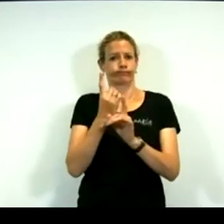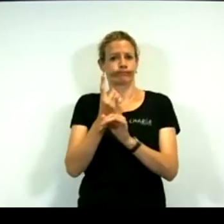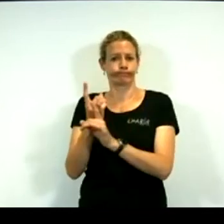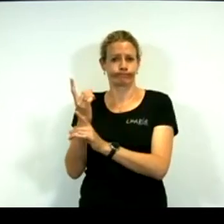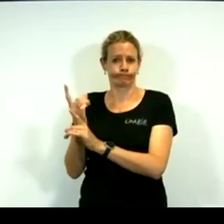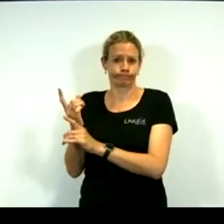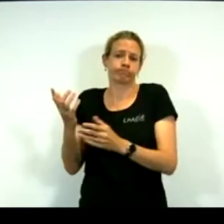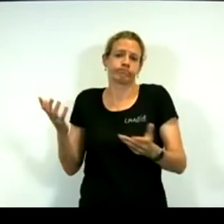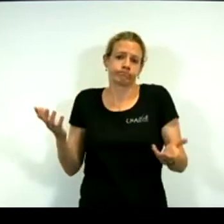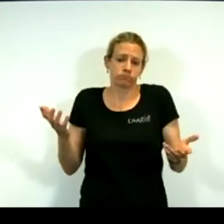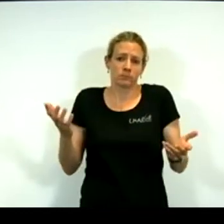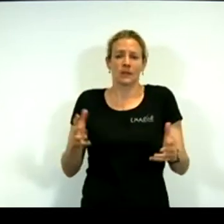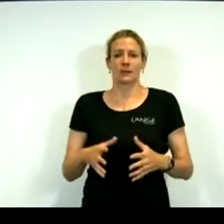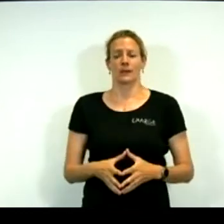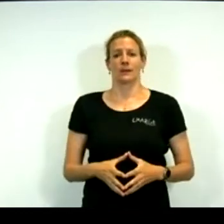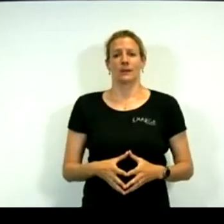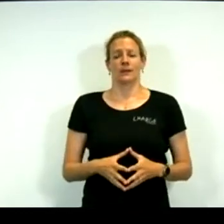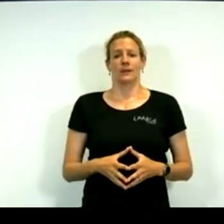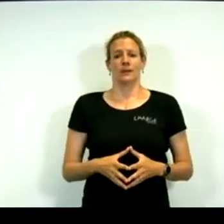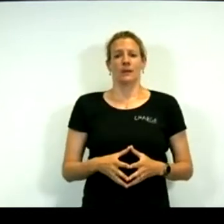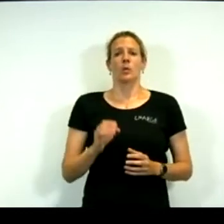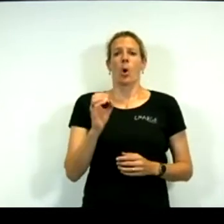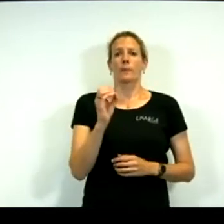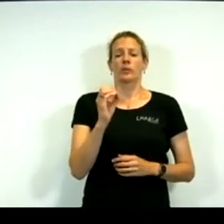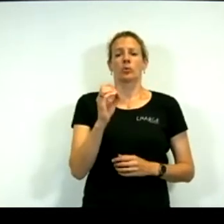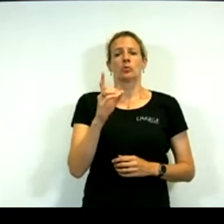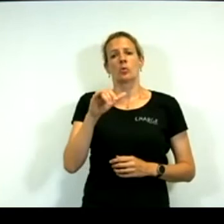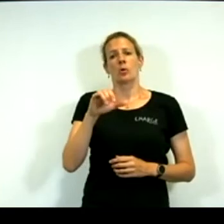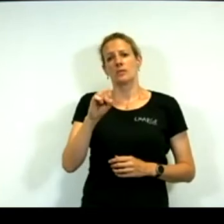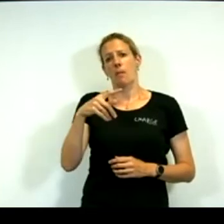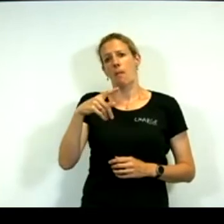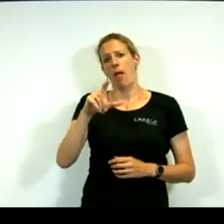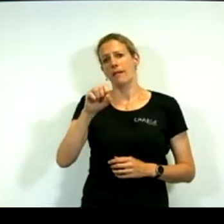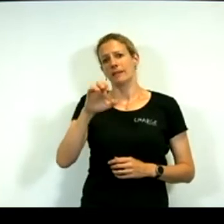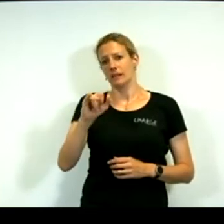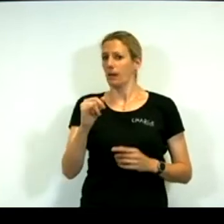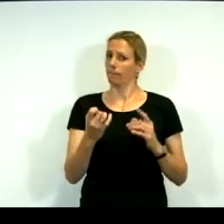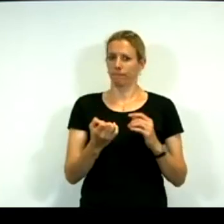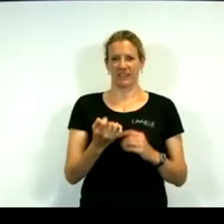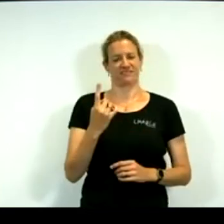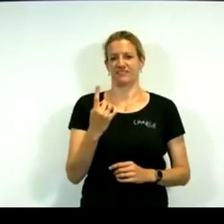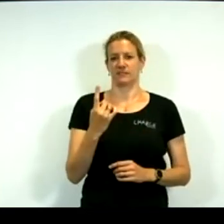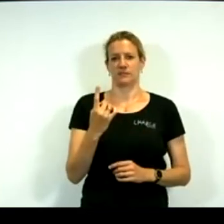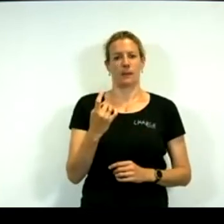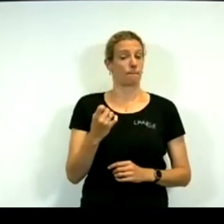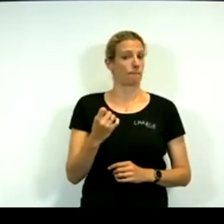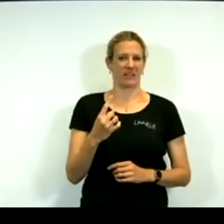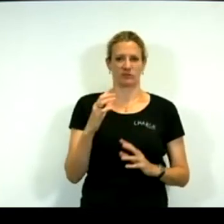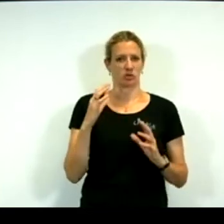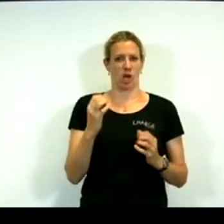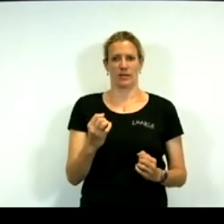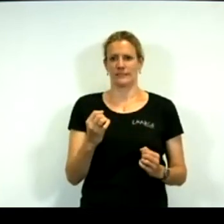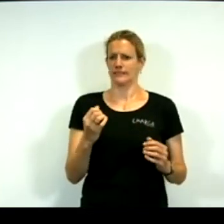nerve dysplasia is fairly unusual. I would want to check with the